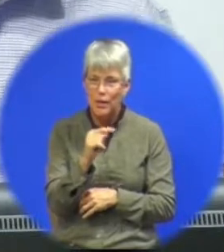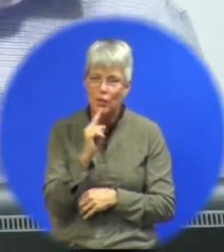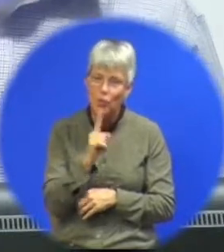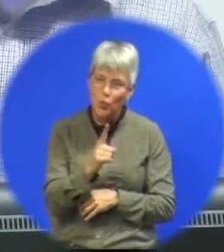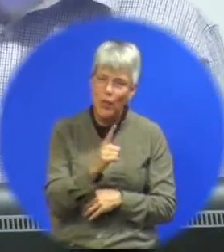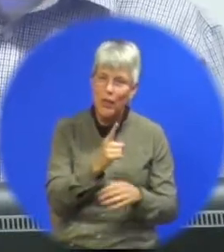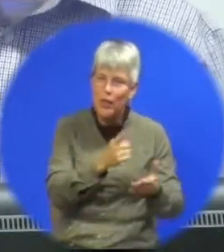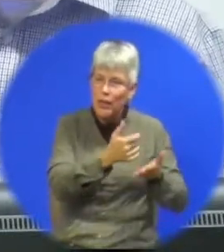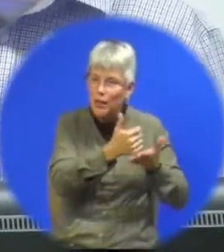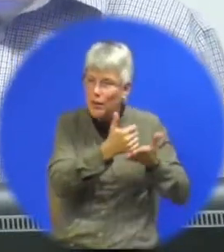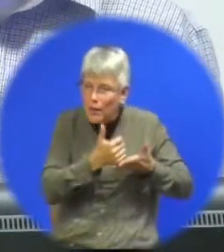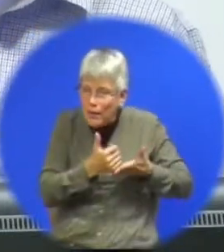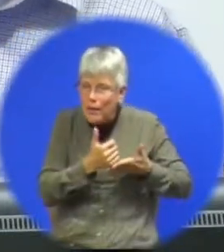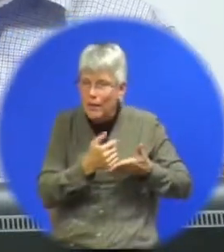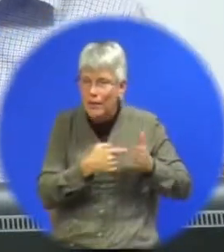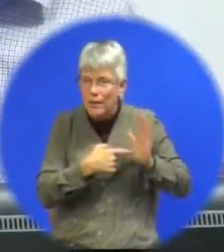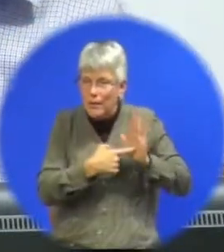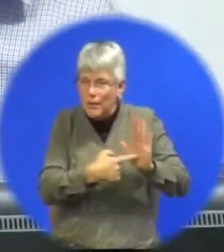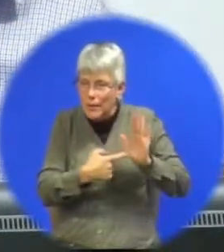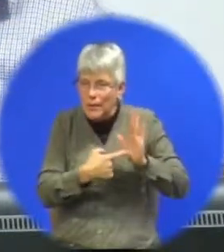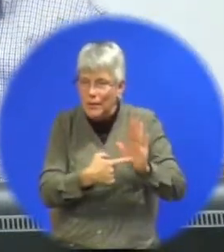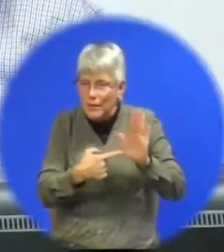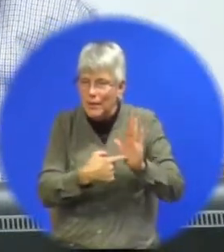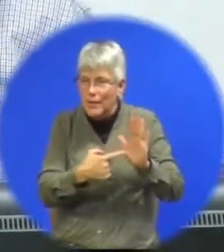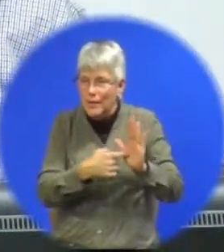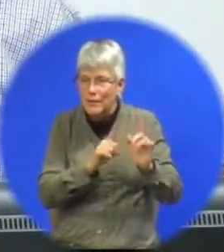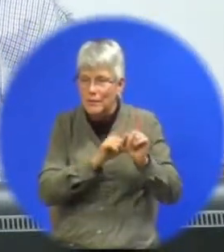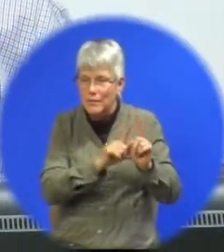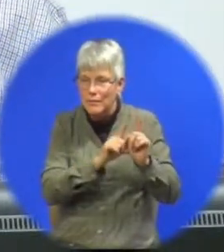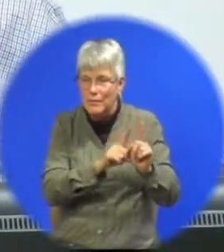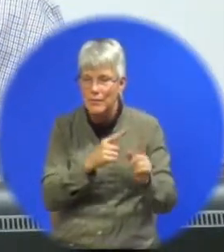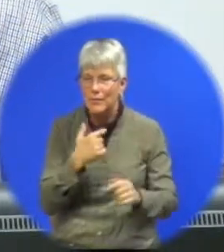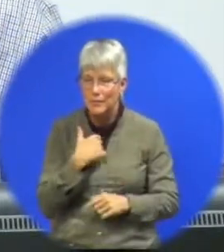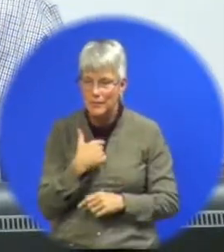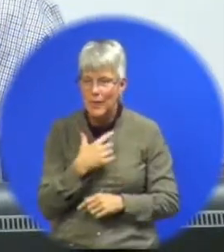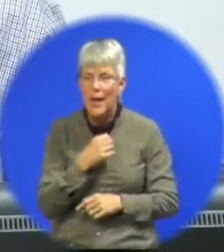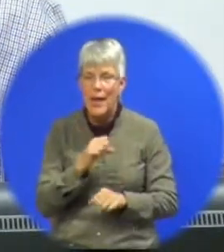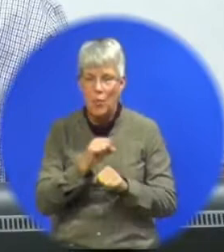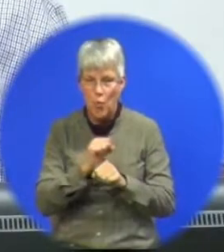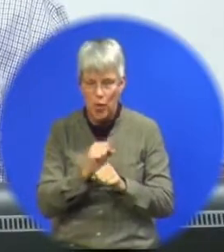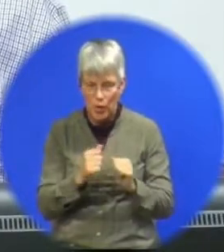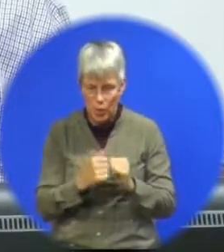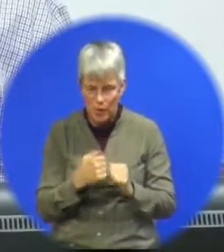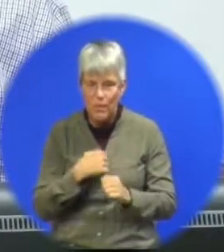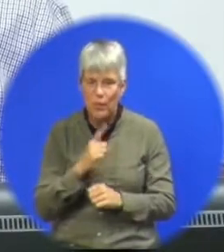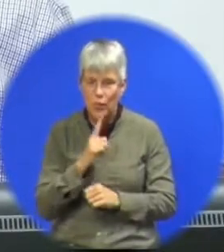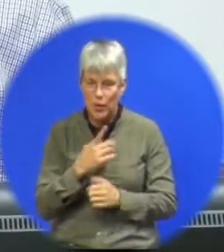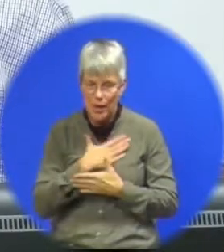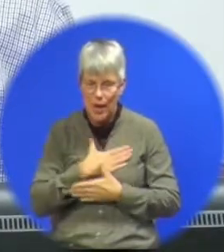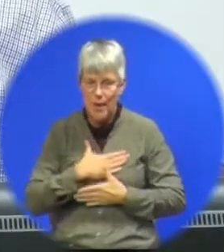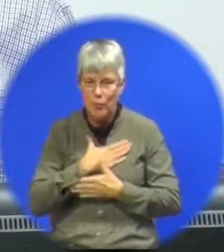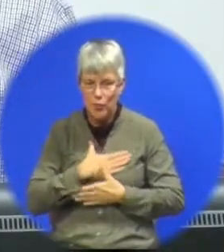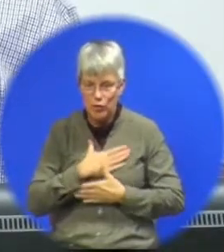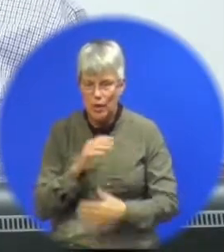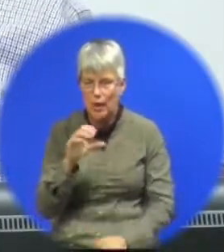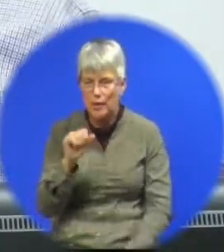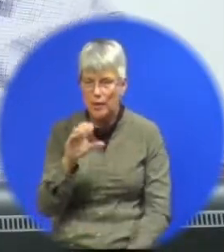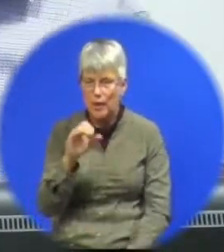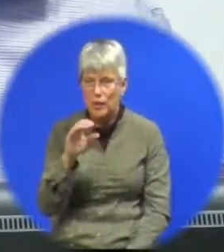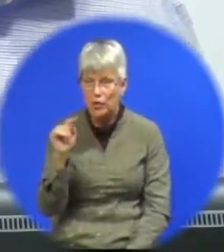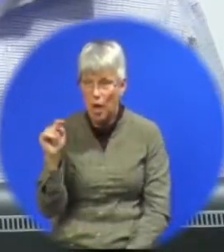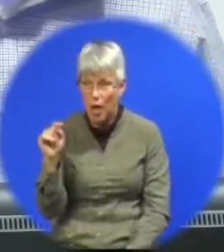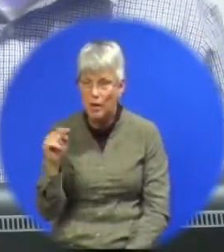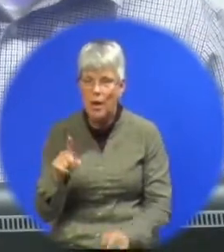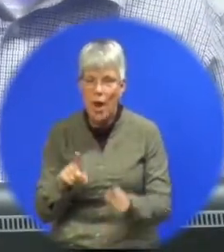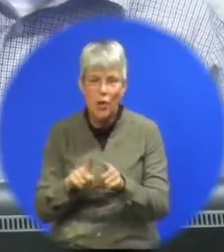wing in a way and working with me, and I appreciate that. And then I can't help